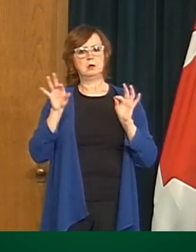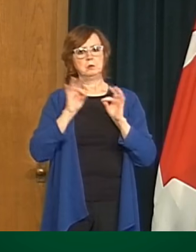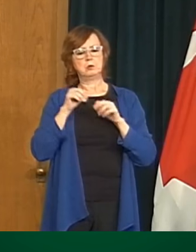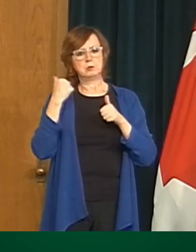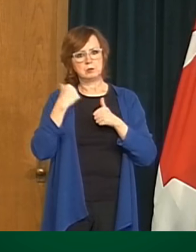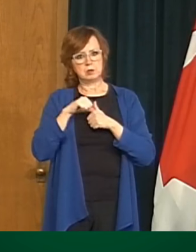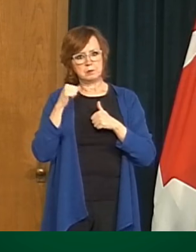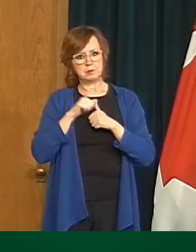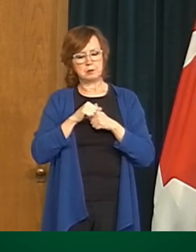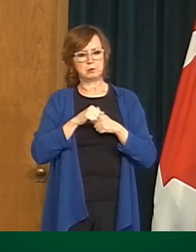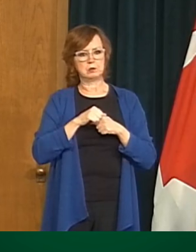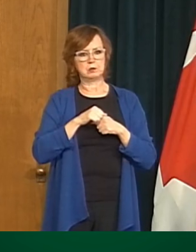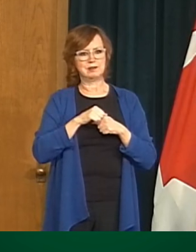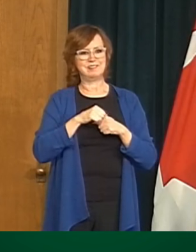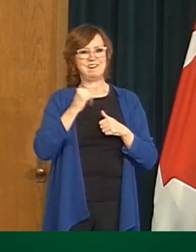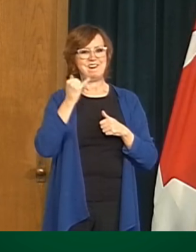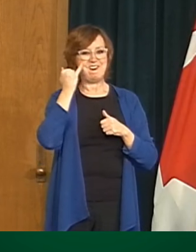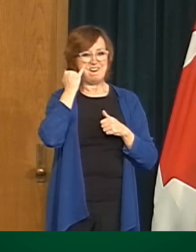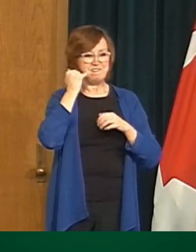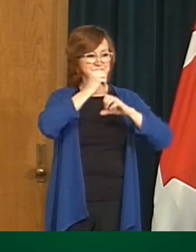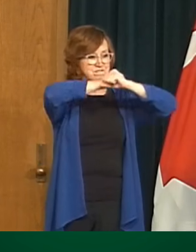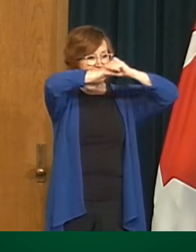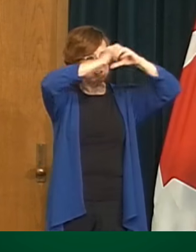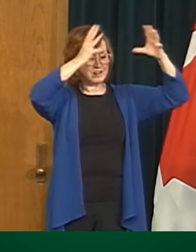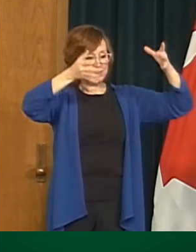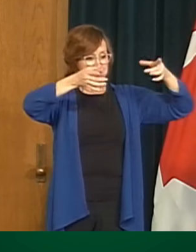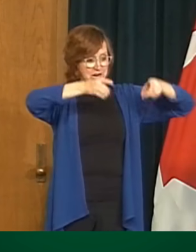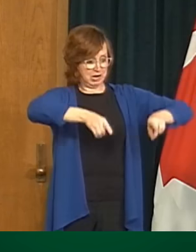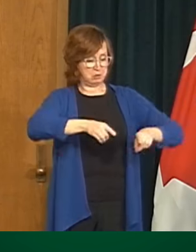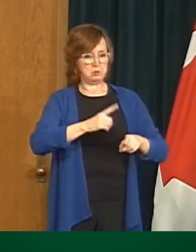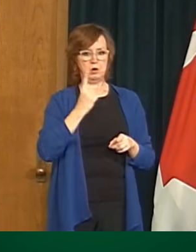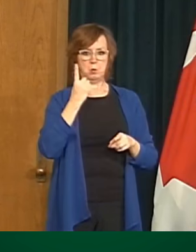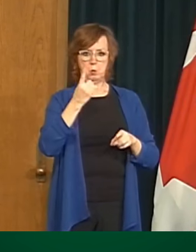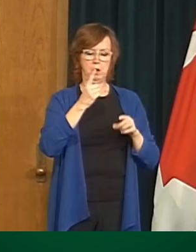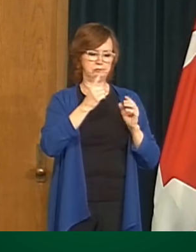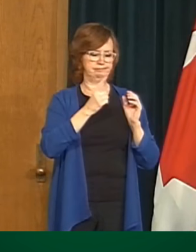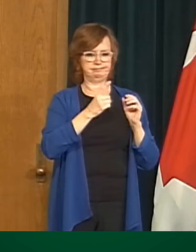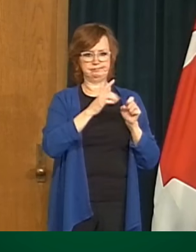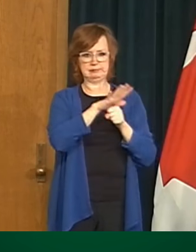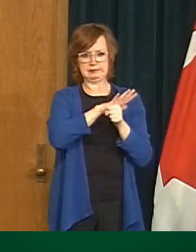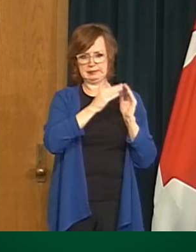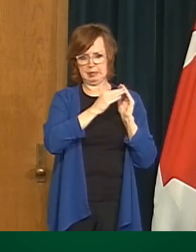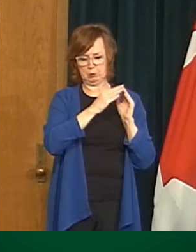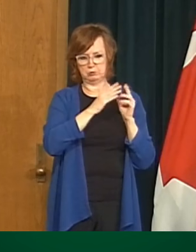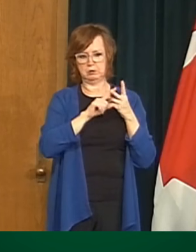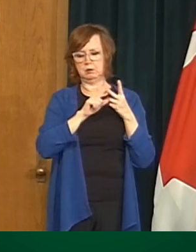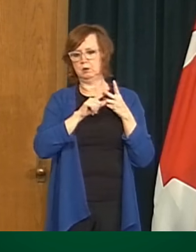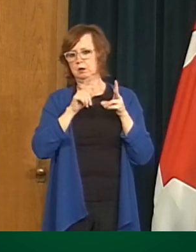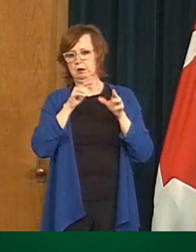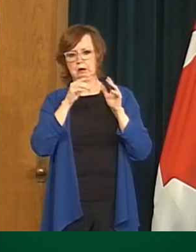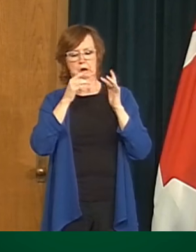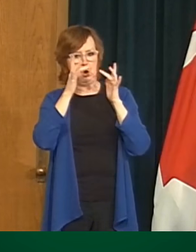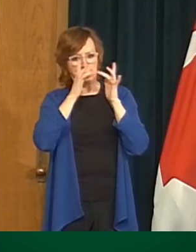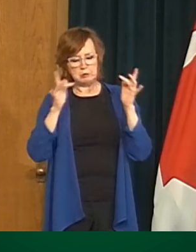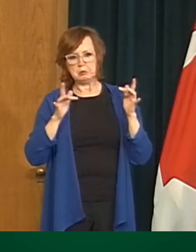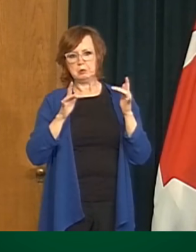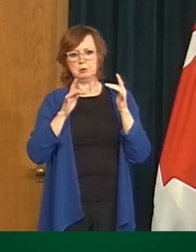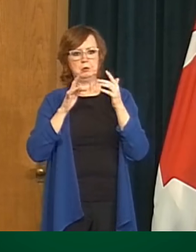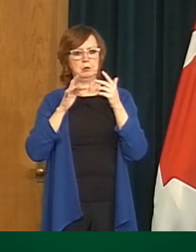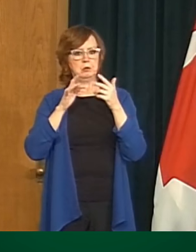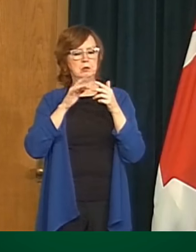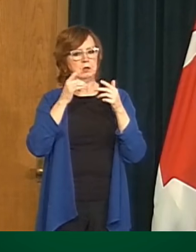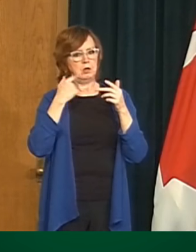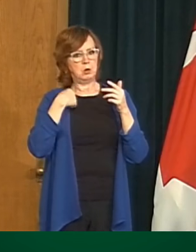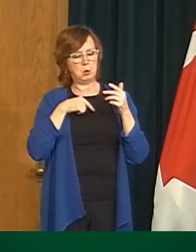for example, in La Loche, or a large outbreak in a healthcare facility or long-term care facility, we understand that that's a